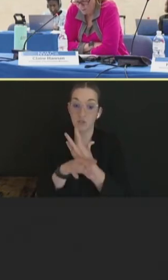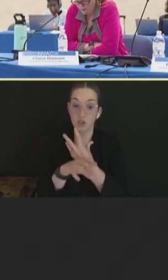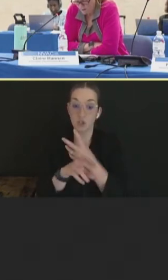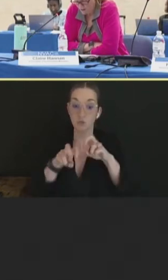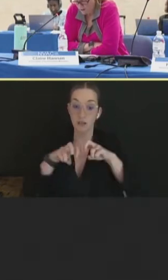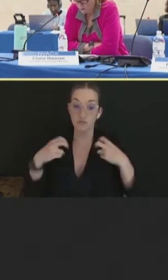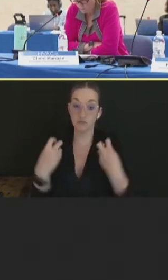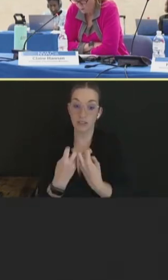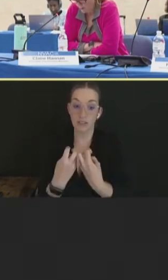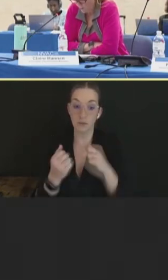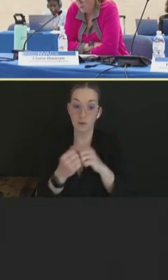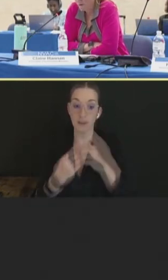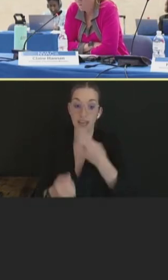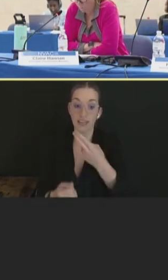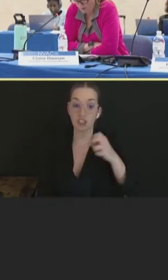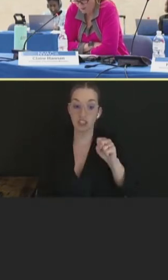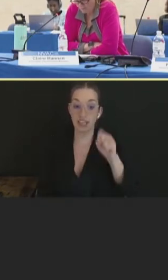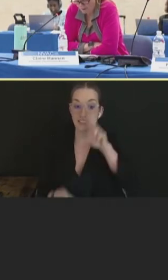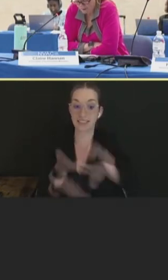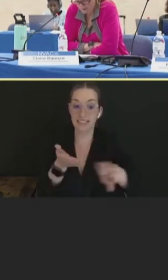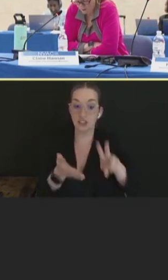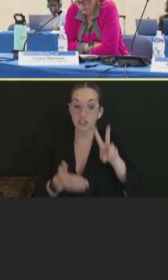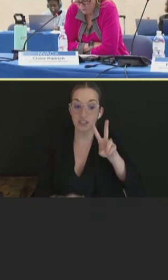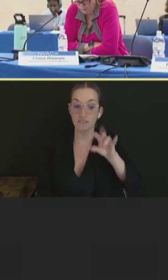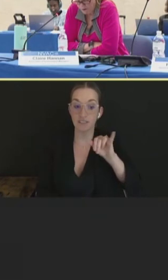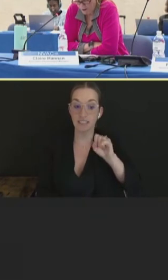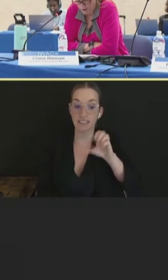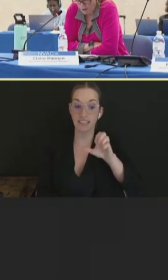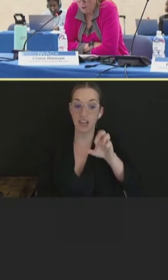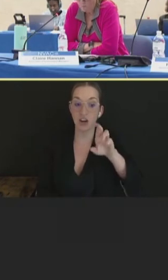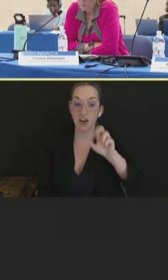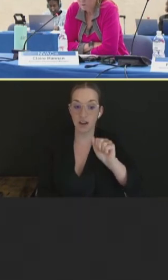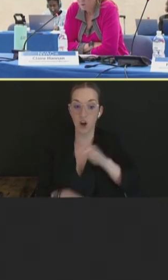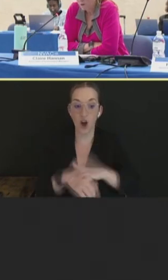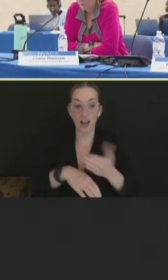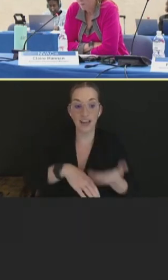Secretary Becerra on increasing routine vaccinations.